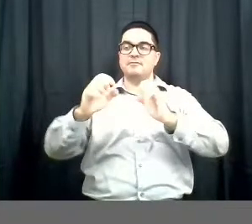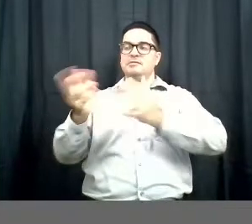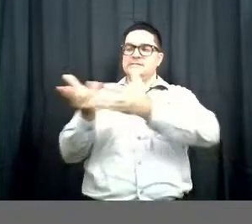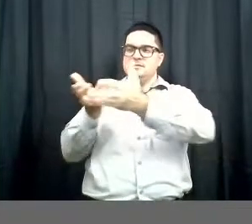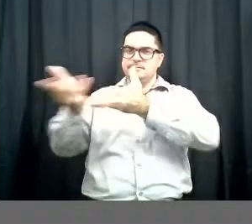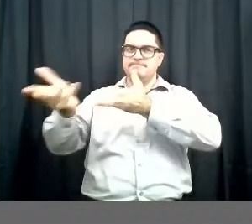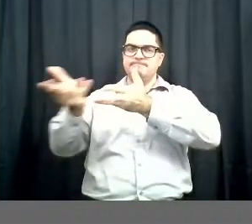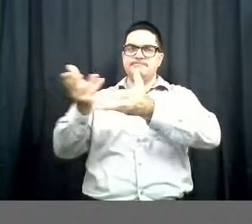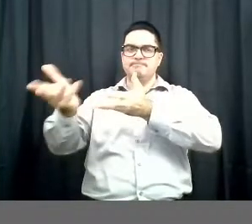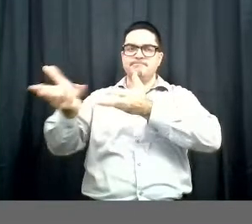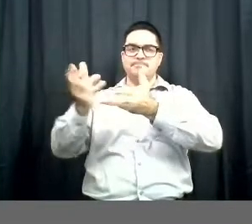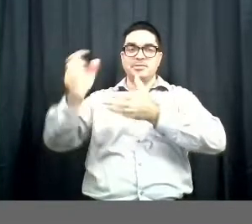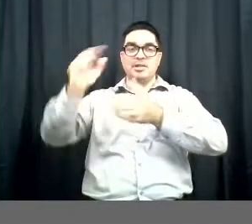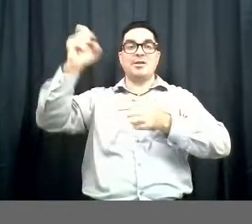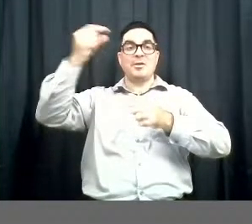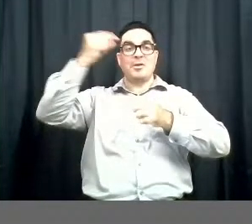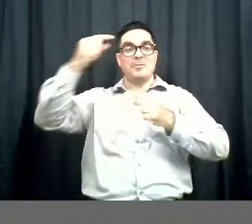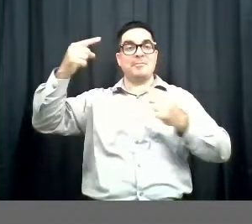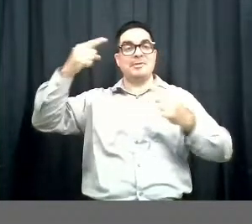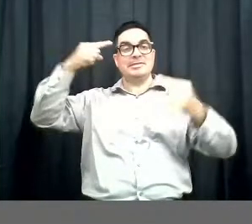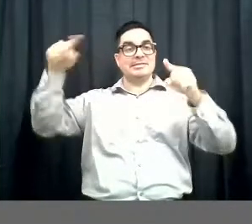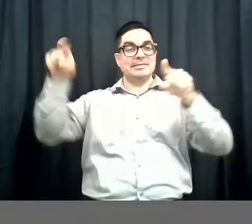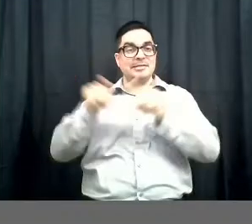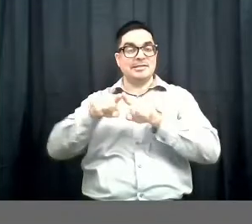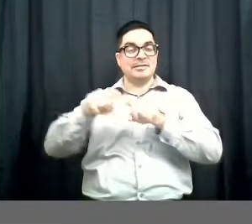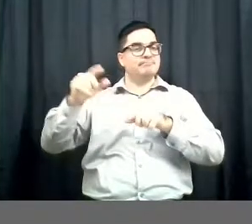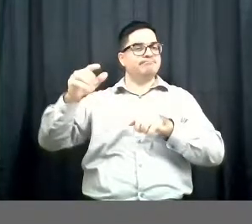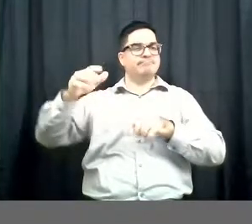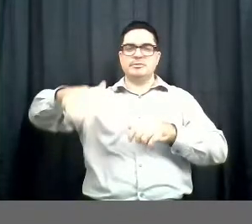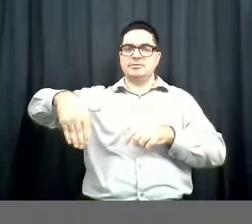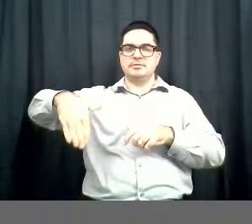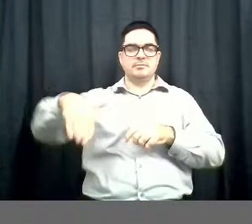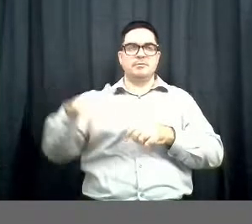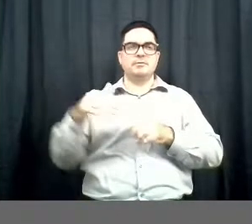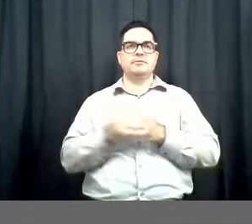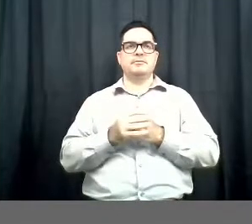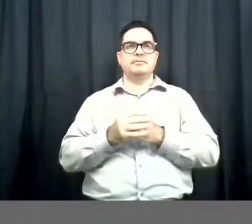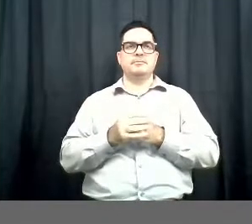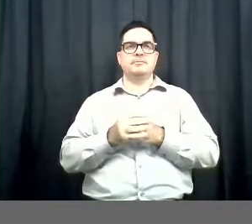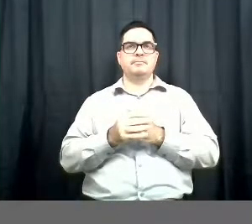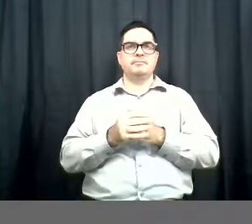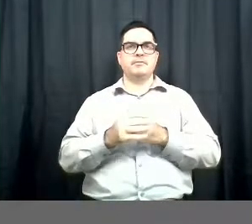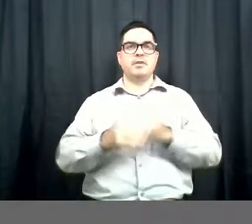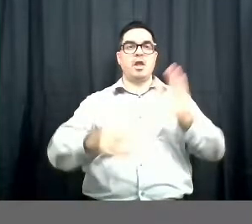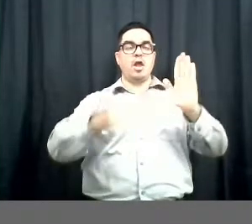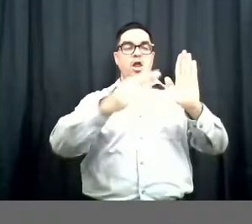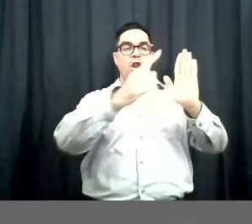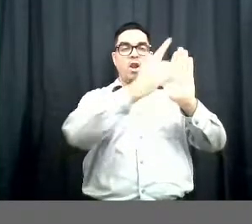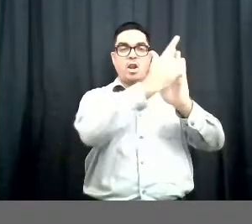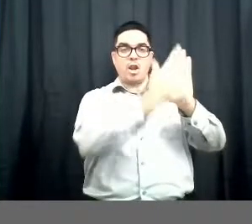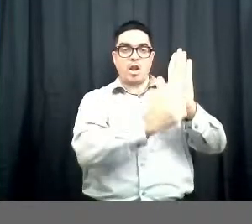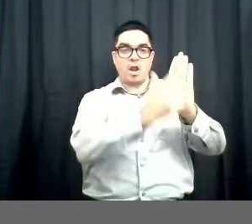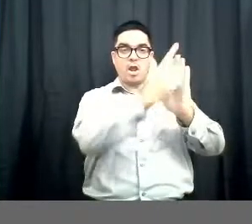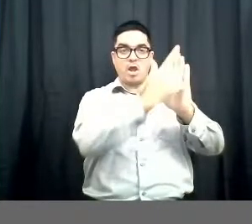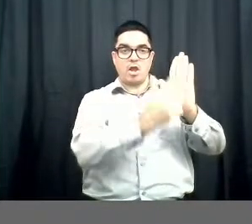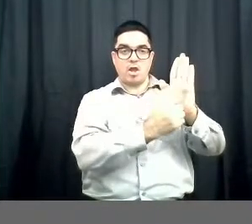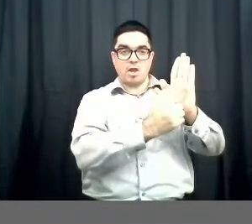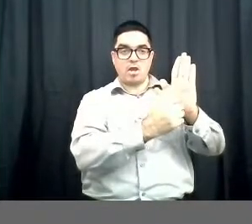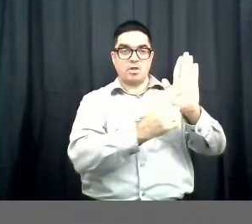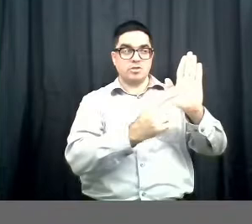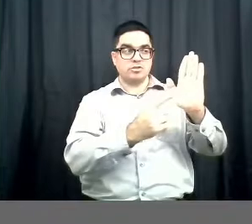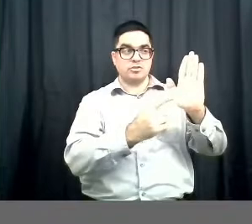government, and we have not received sufficient support for the Oversight Board to conclude that the laws are consistent with the certified fiscal